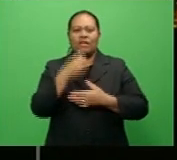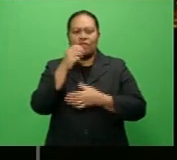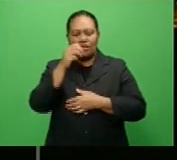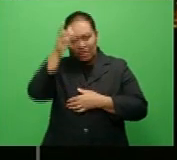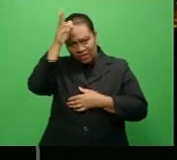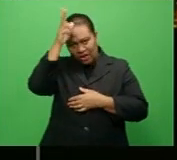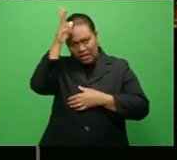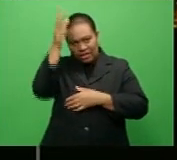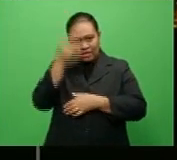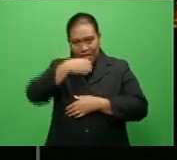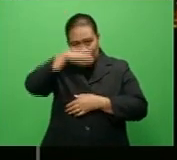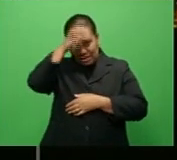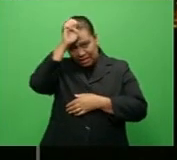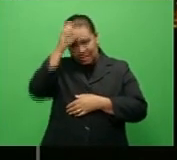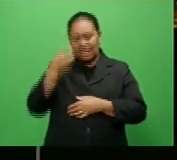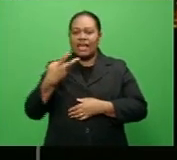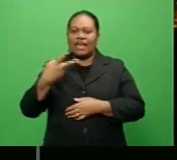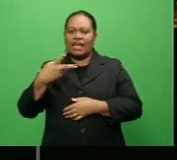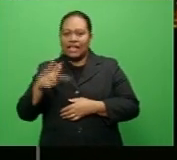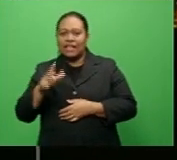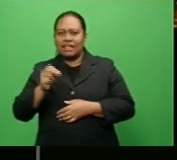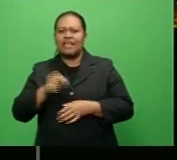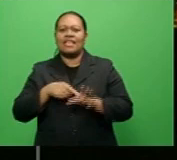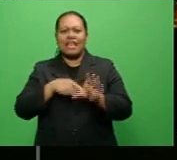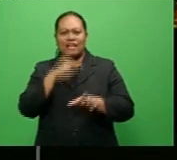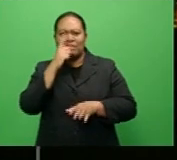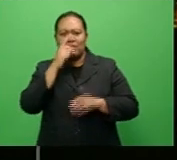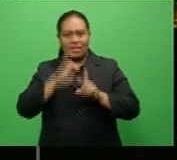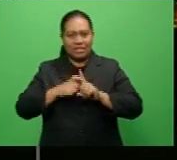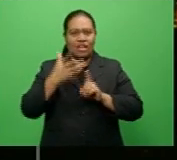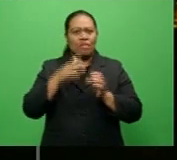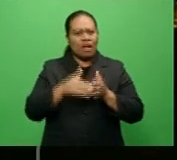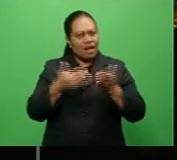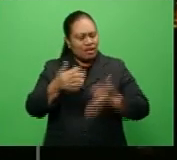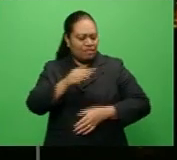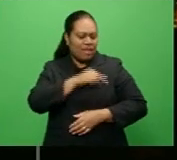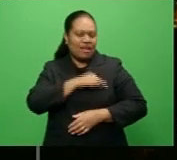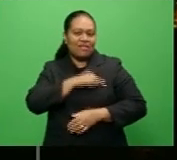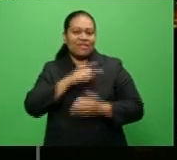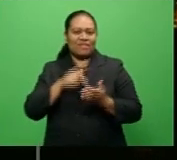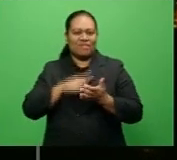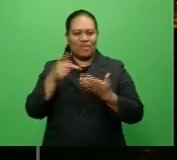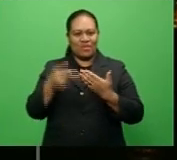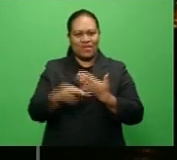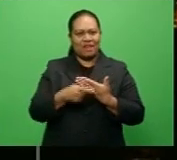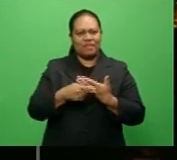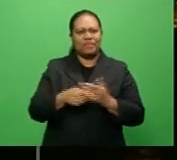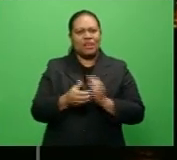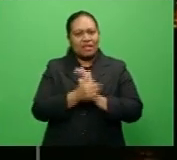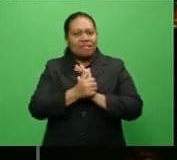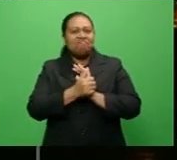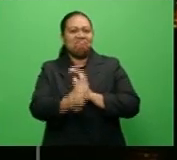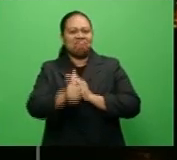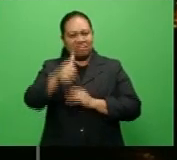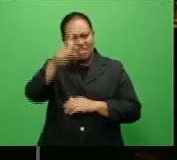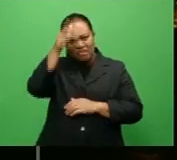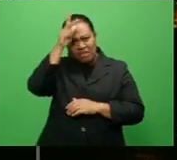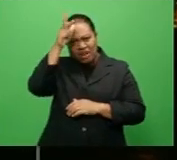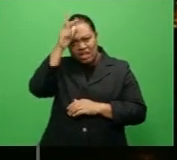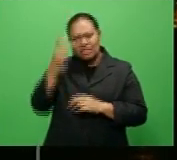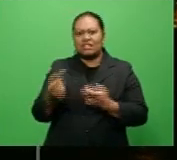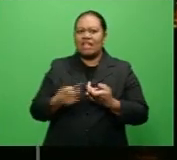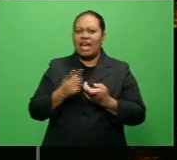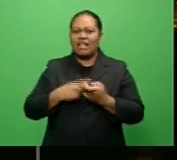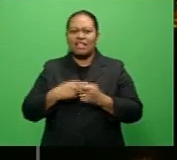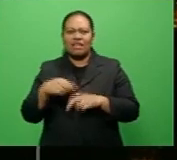yesterday. About 80 young people from around Pacific Harbour will now benefit from the program, with expertise from Frenchman and former Fiji